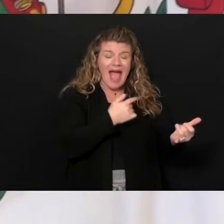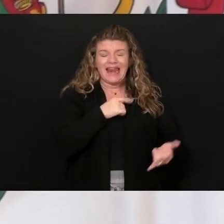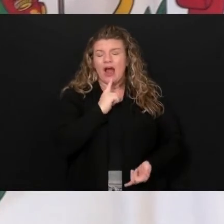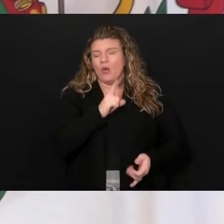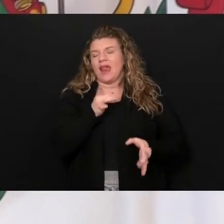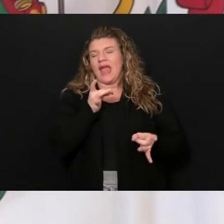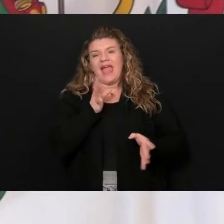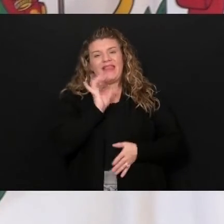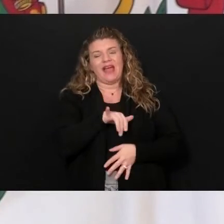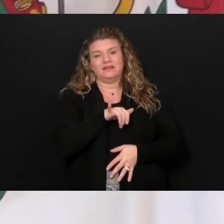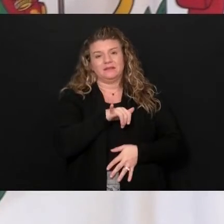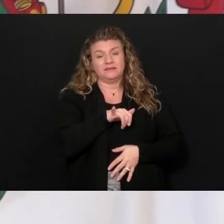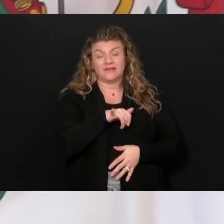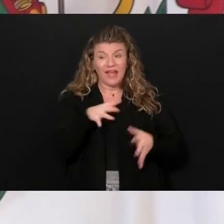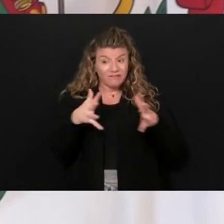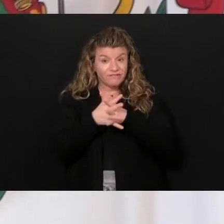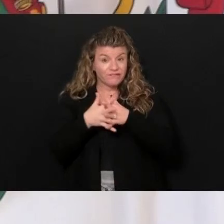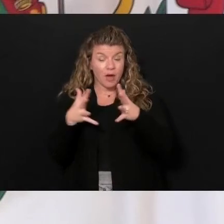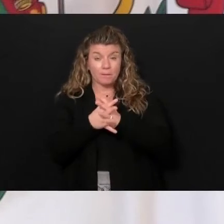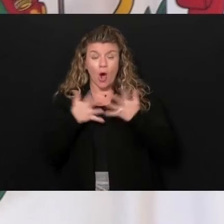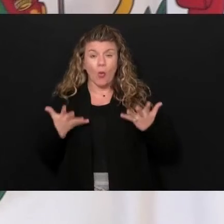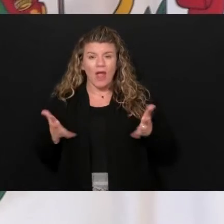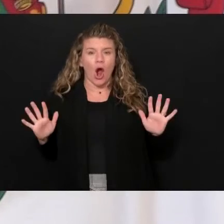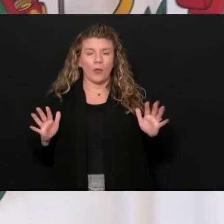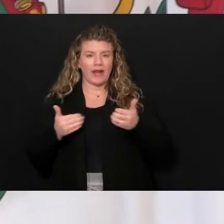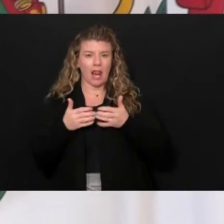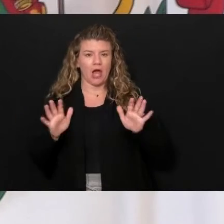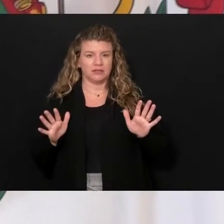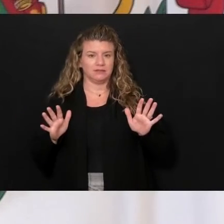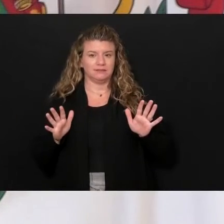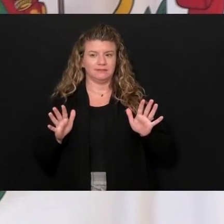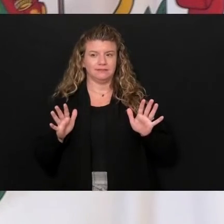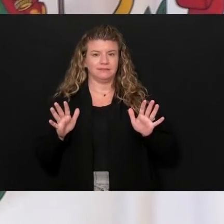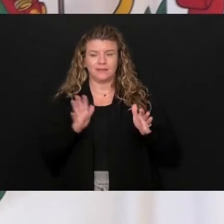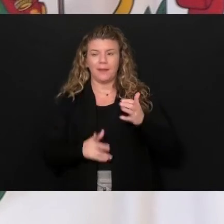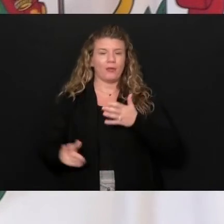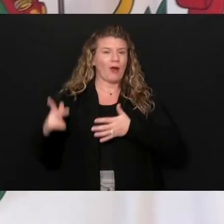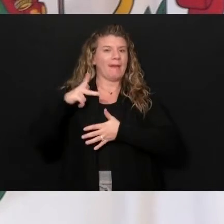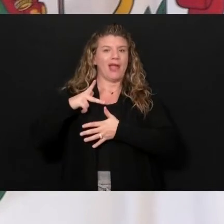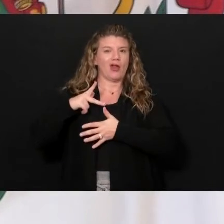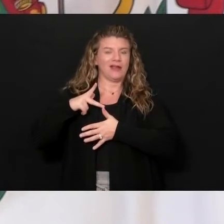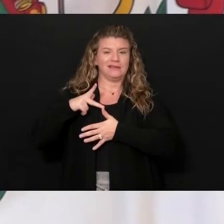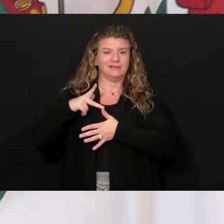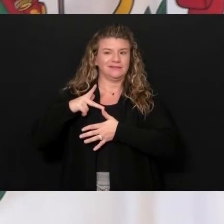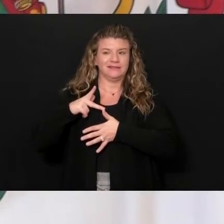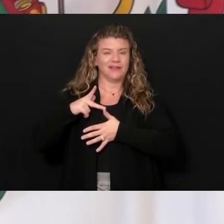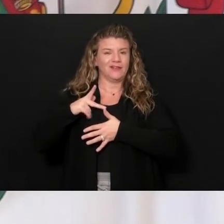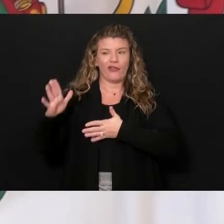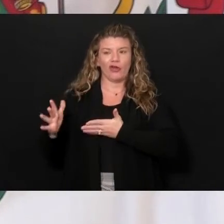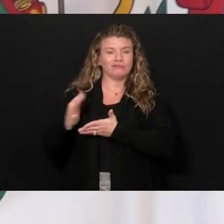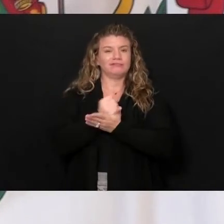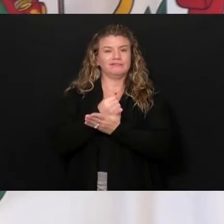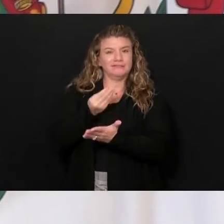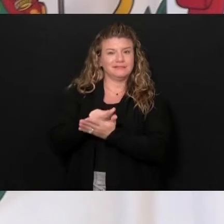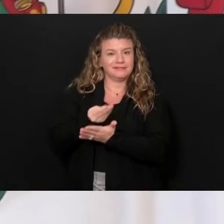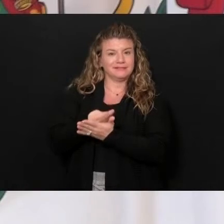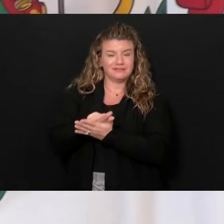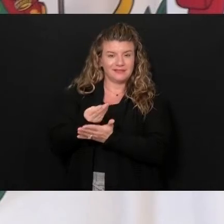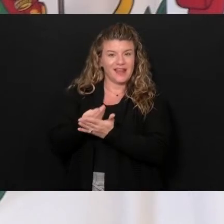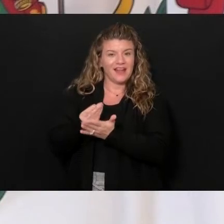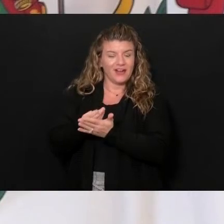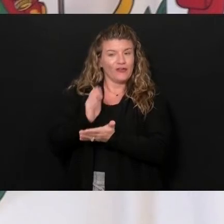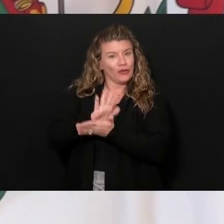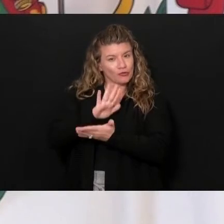like crazy. And football, we've already lost the primary driver in all the revenue that